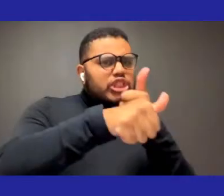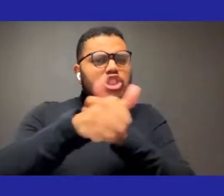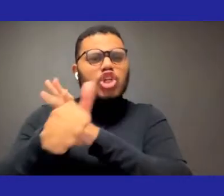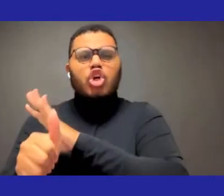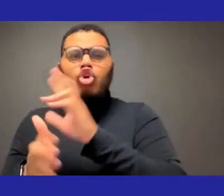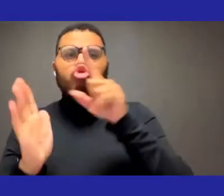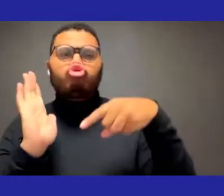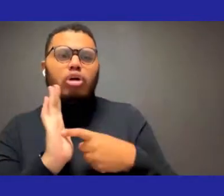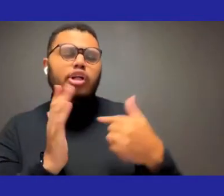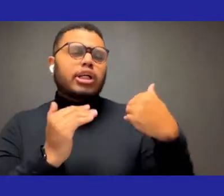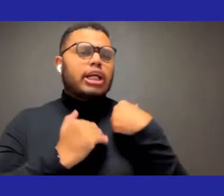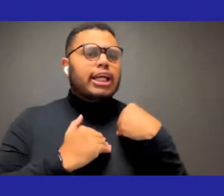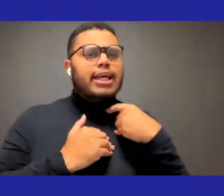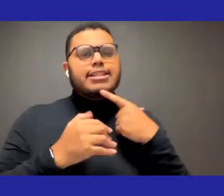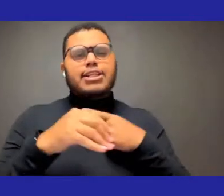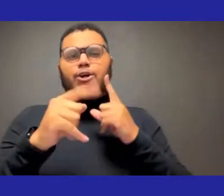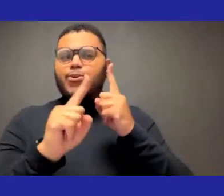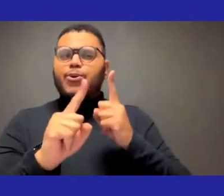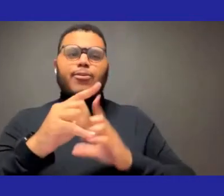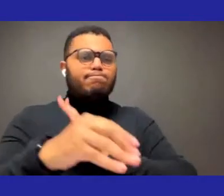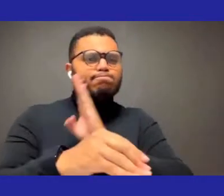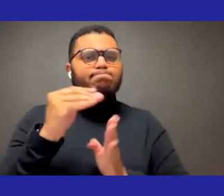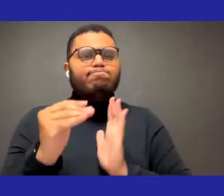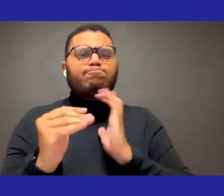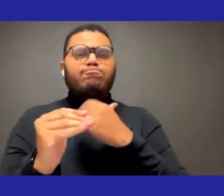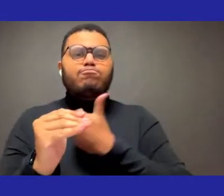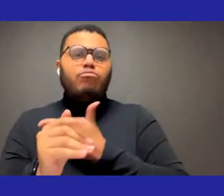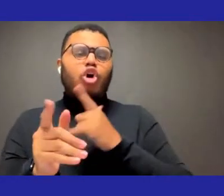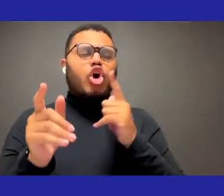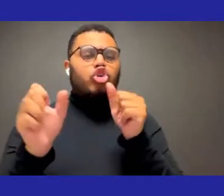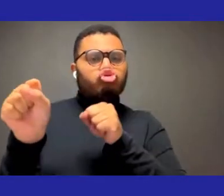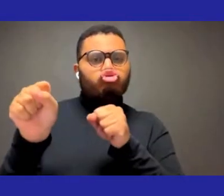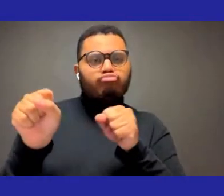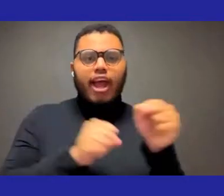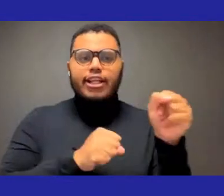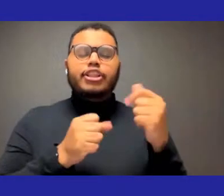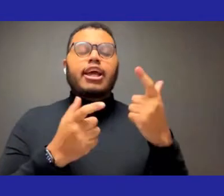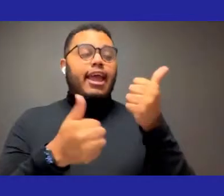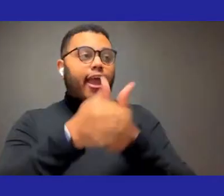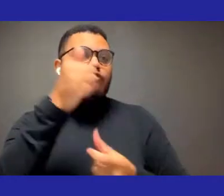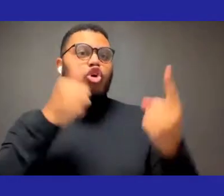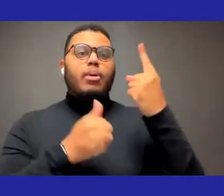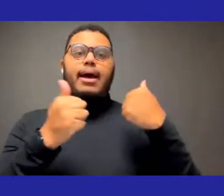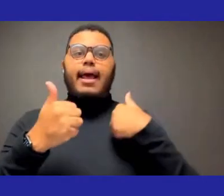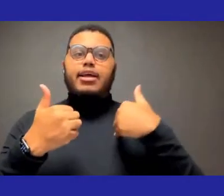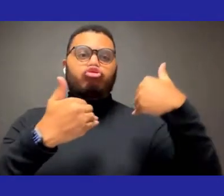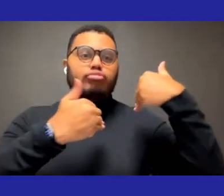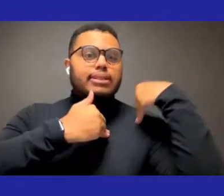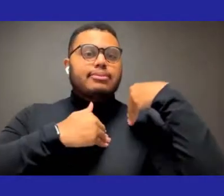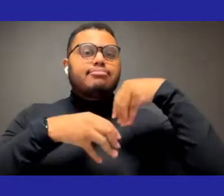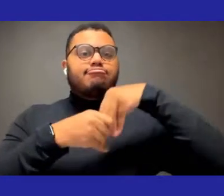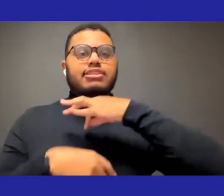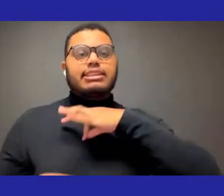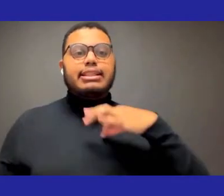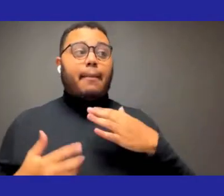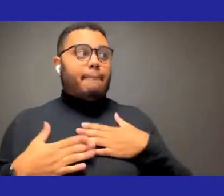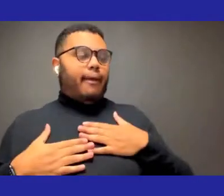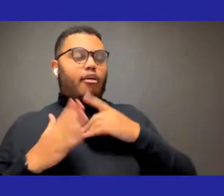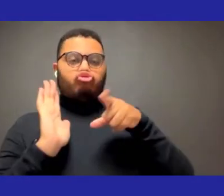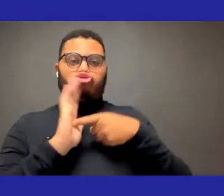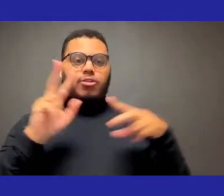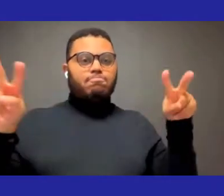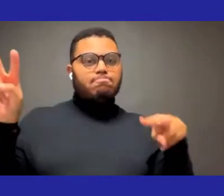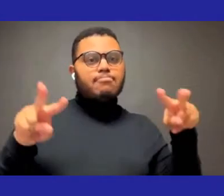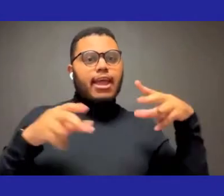our strategy? So within that, everyone has a responsibility within staffing. So, you know, my role is looking at external